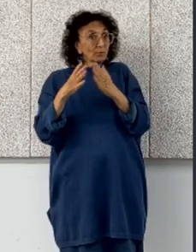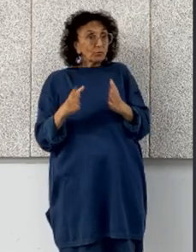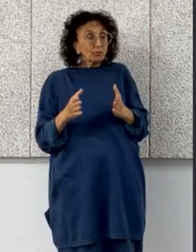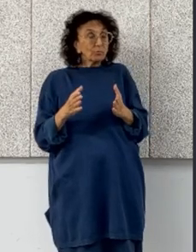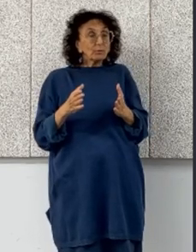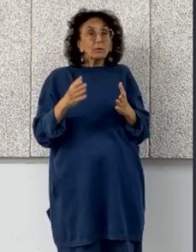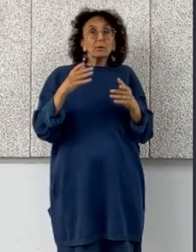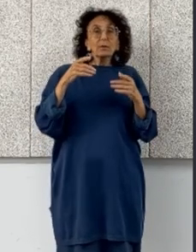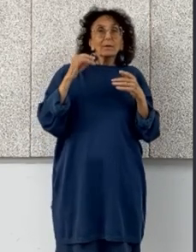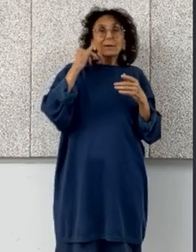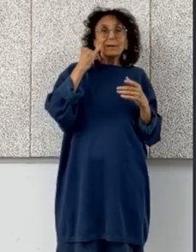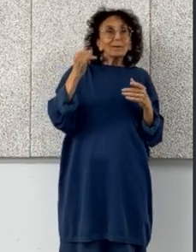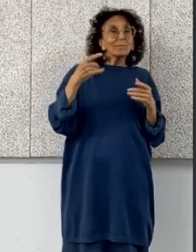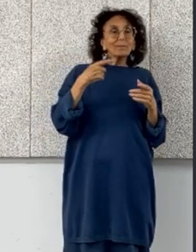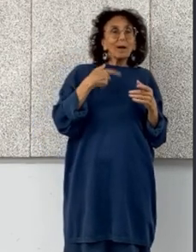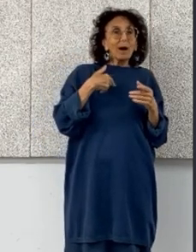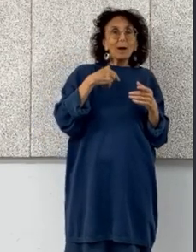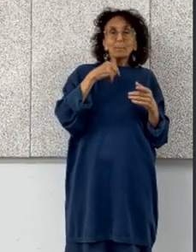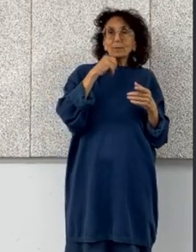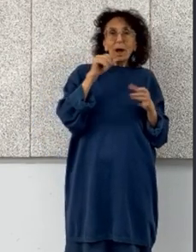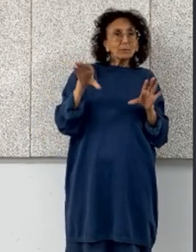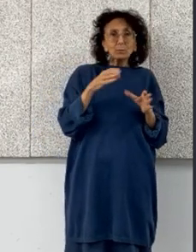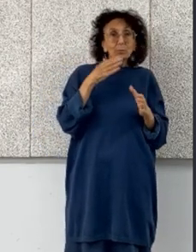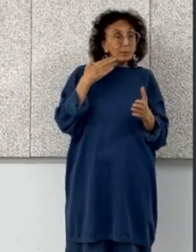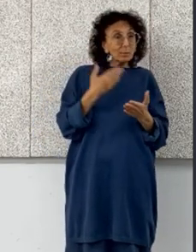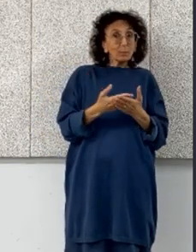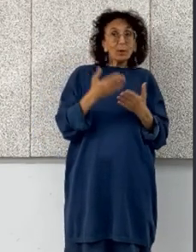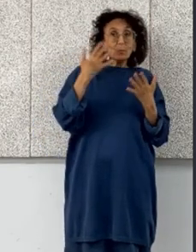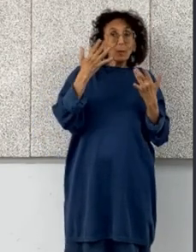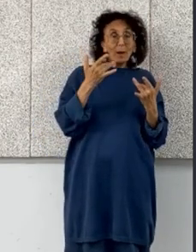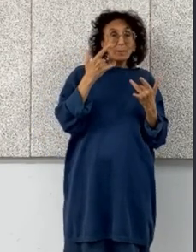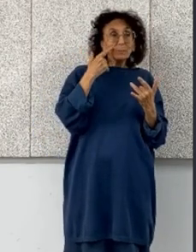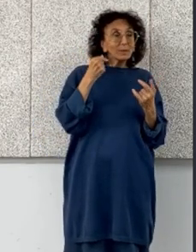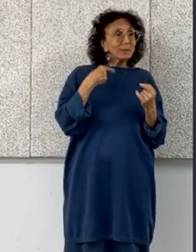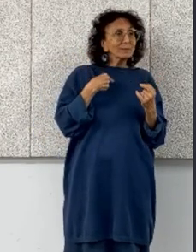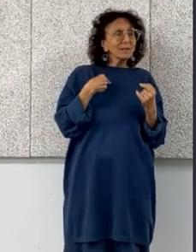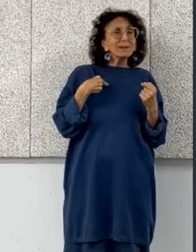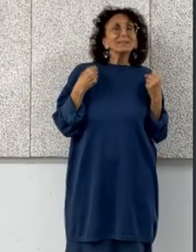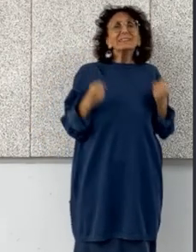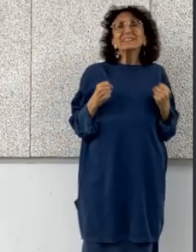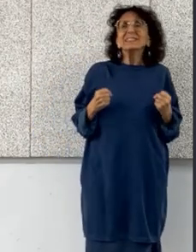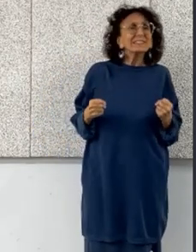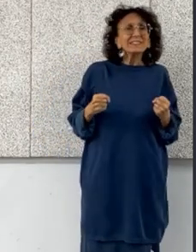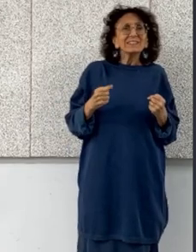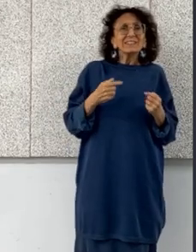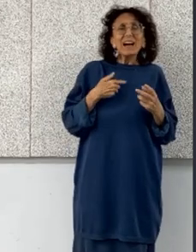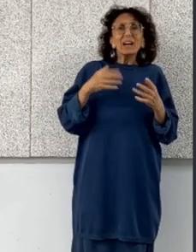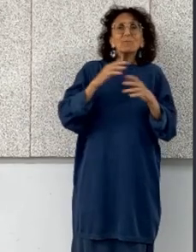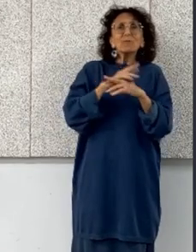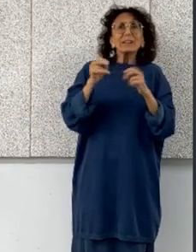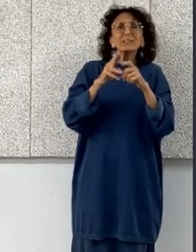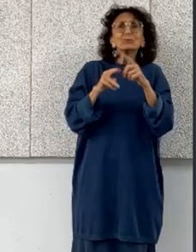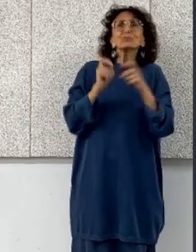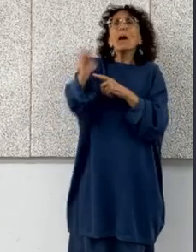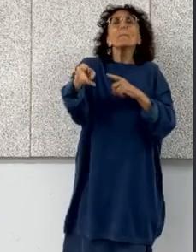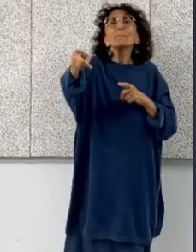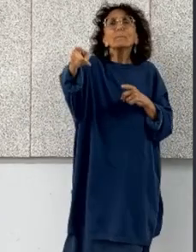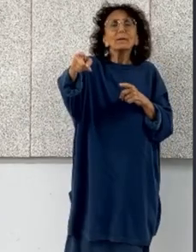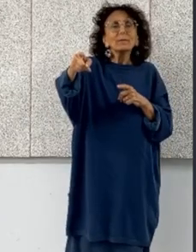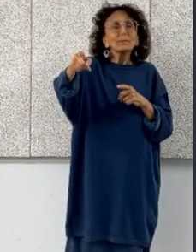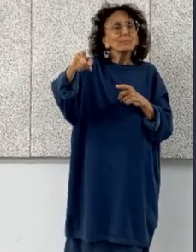when I am not at my best, it's because I desperately want to get to the next point. point, and